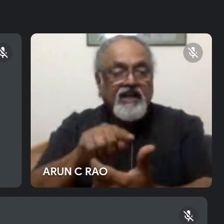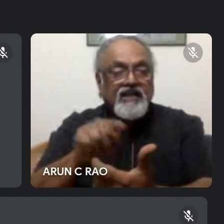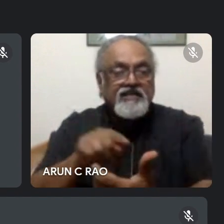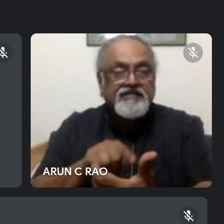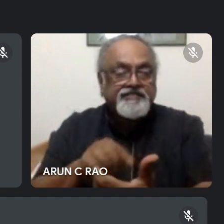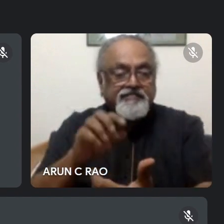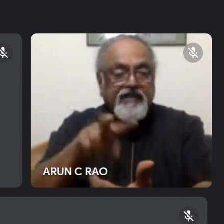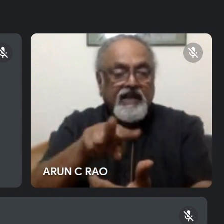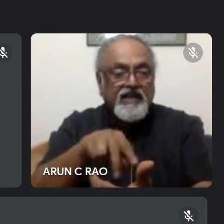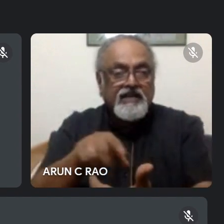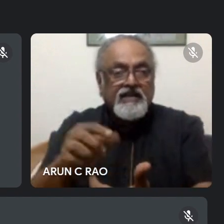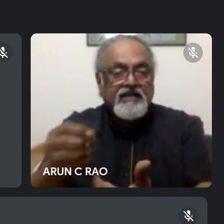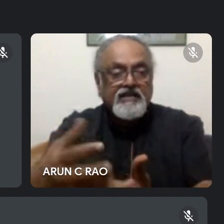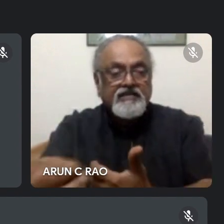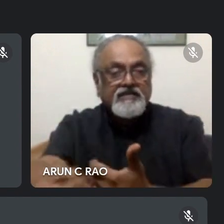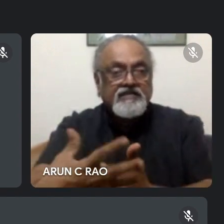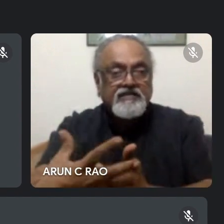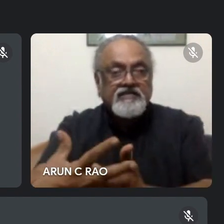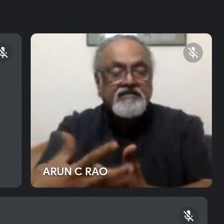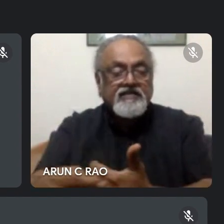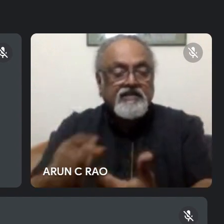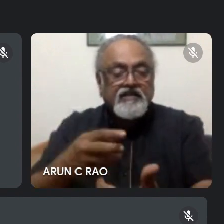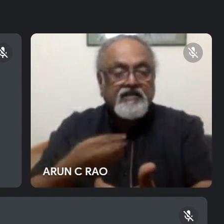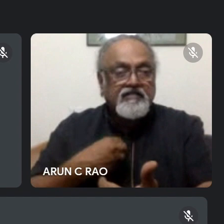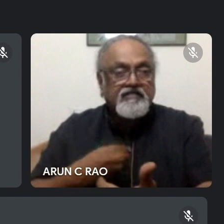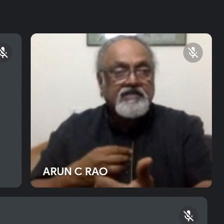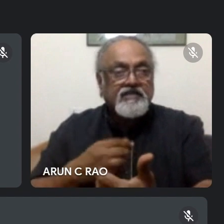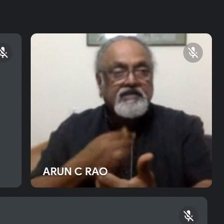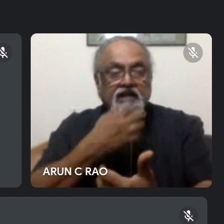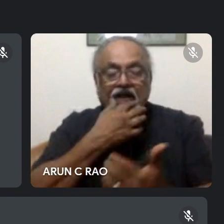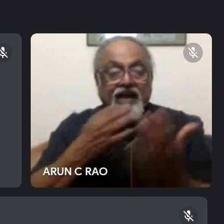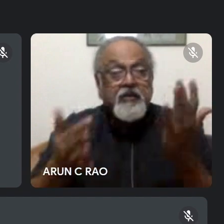translate it. We live in a world today where tech is so